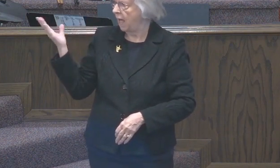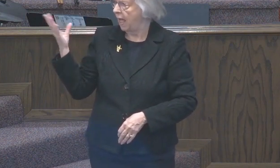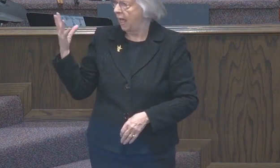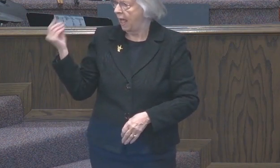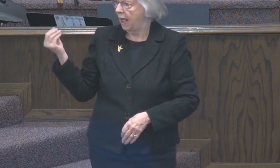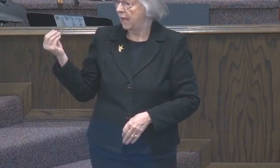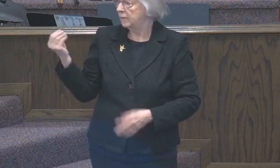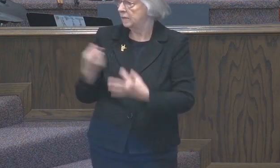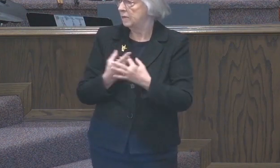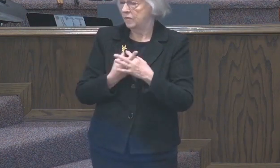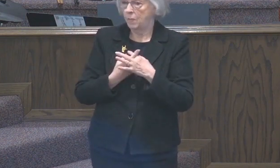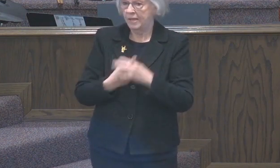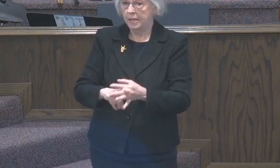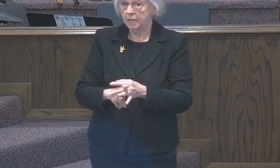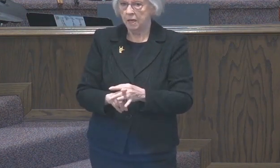statement,